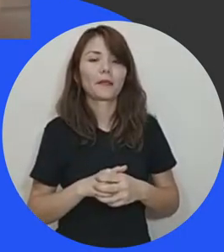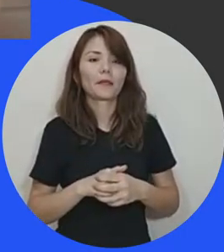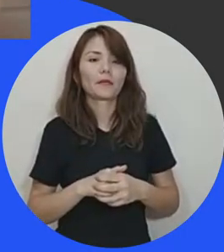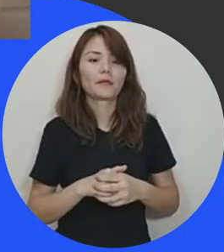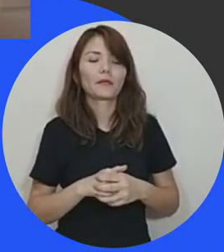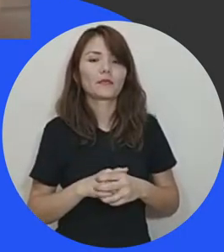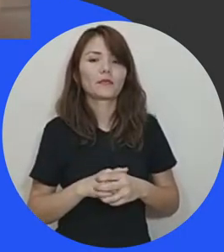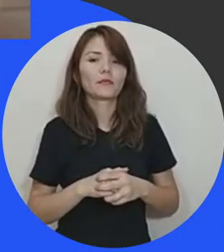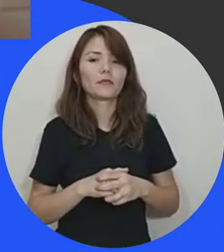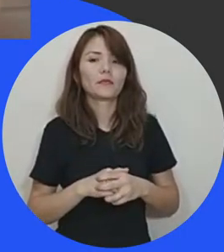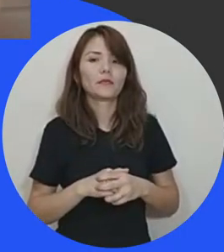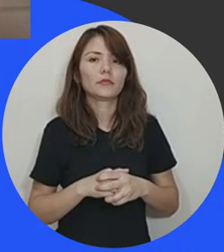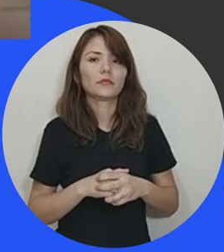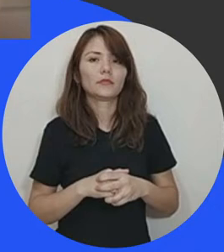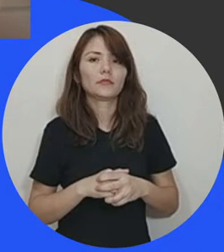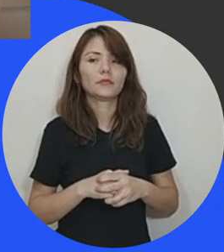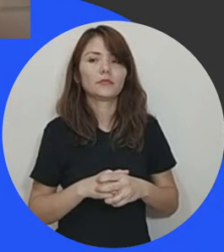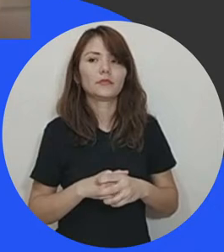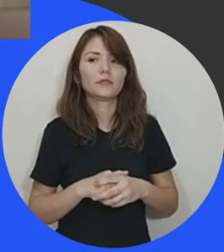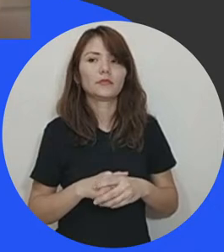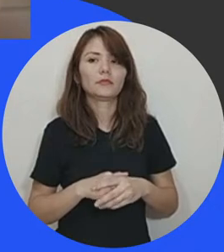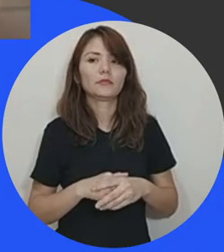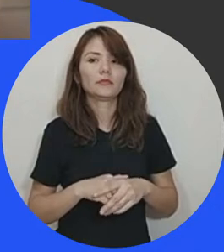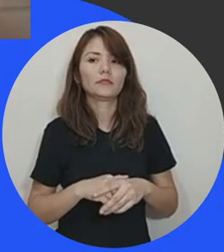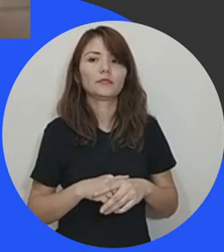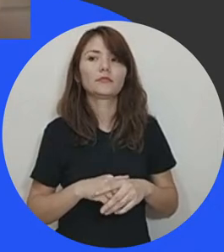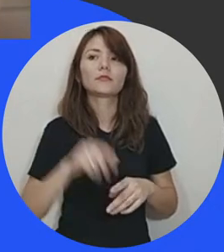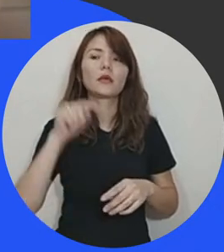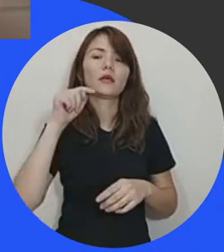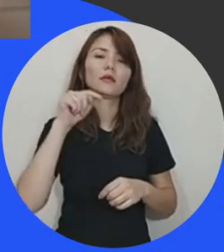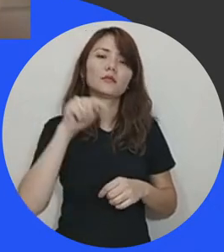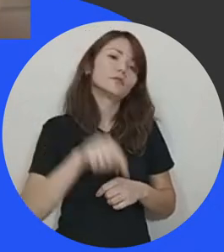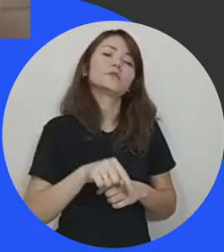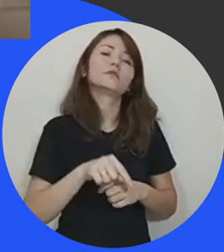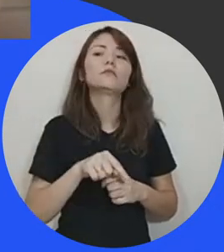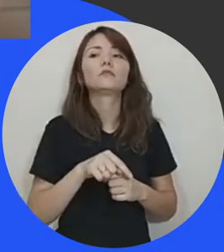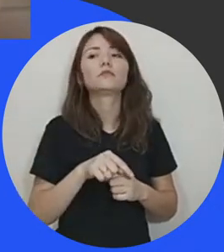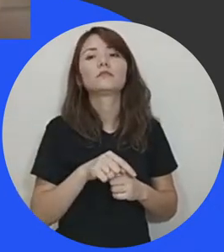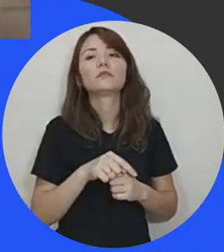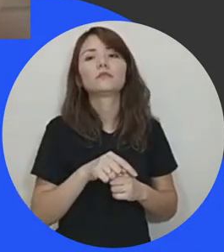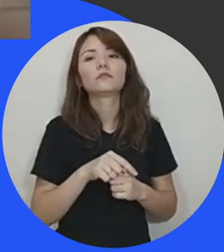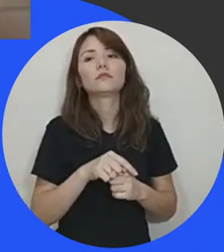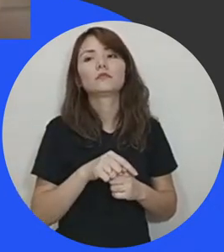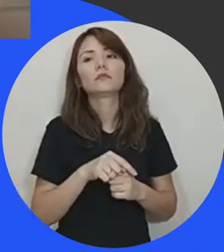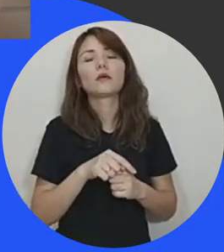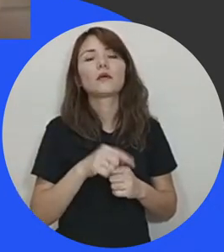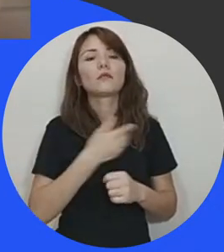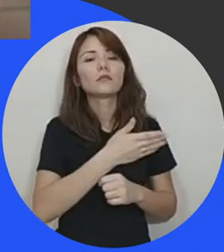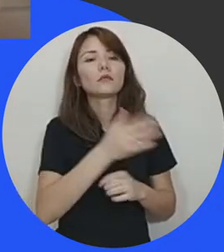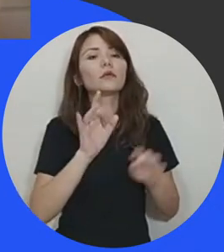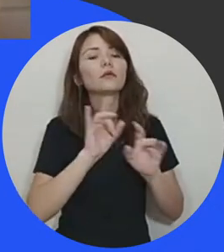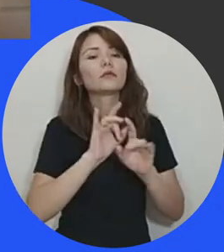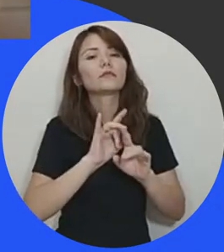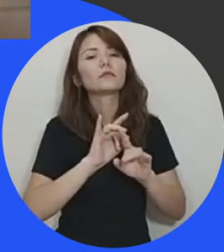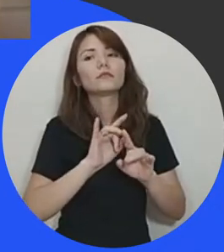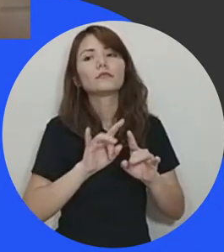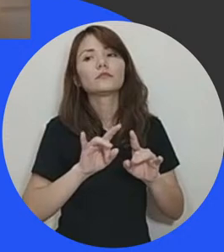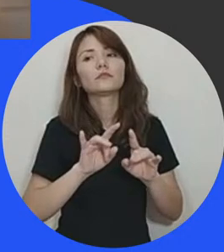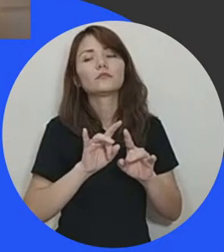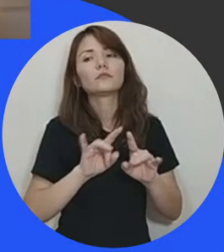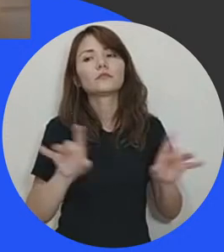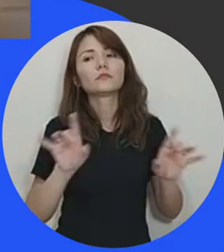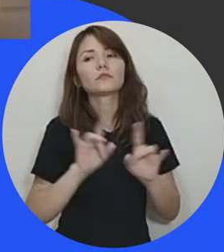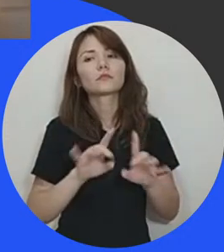outcomes vary, but in that case, it may well be that those blood groups relate to other factors which